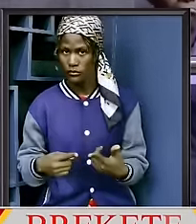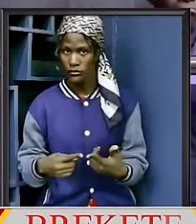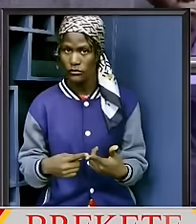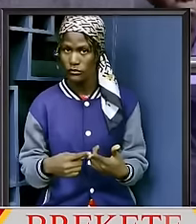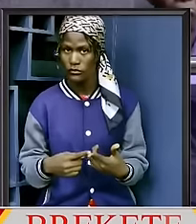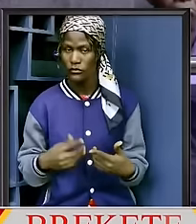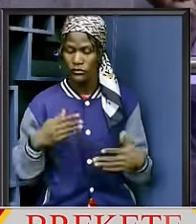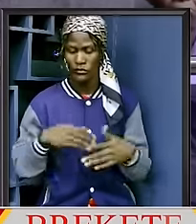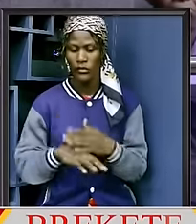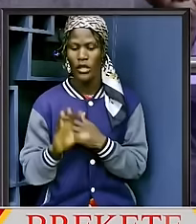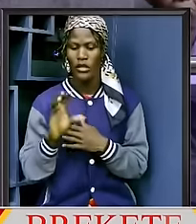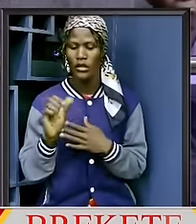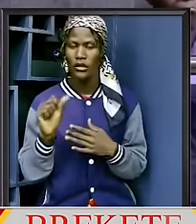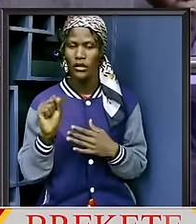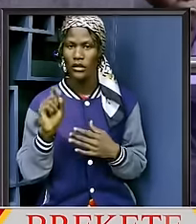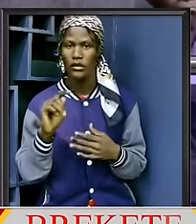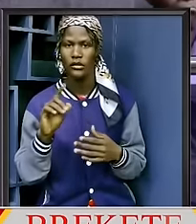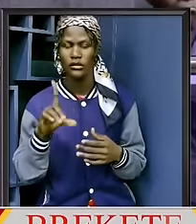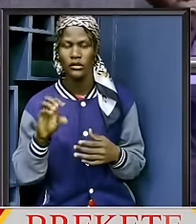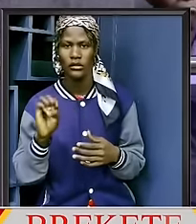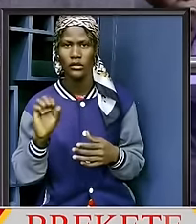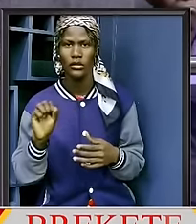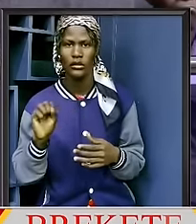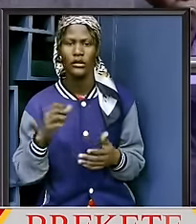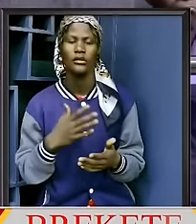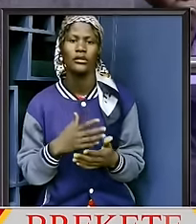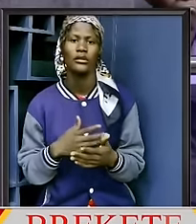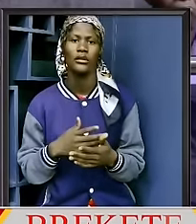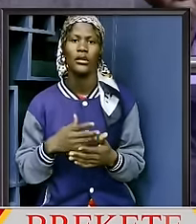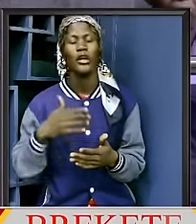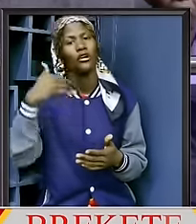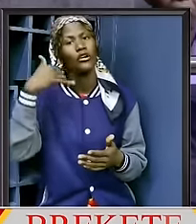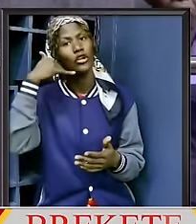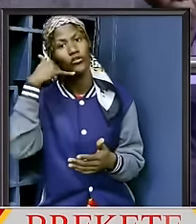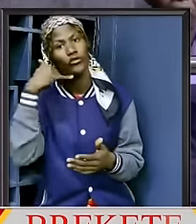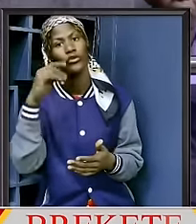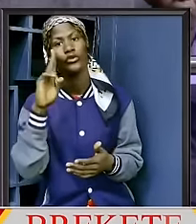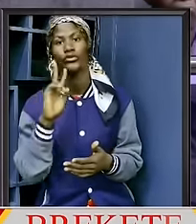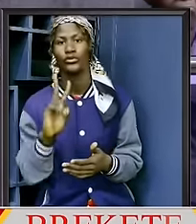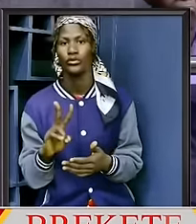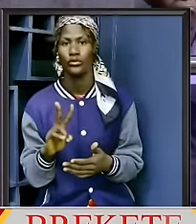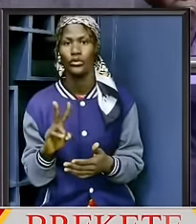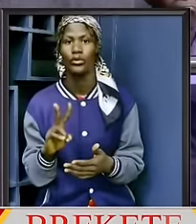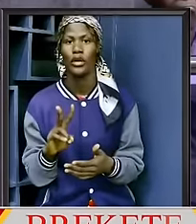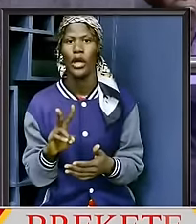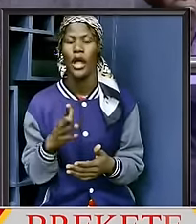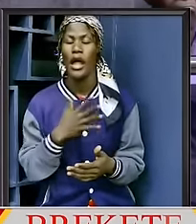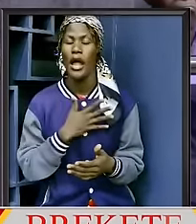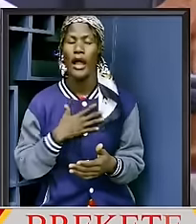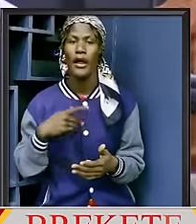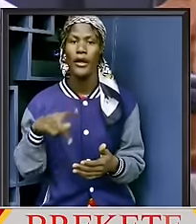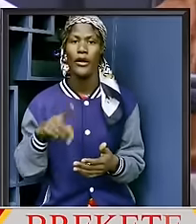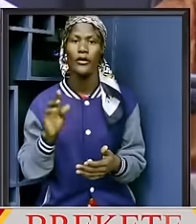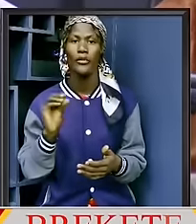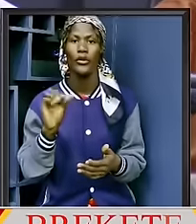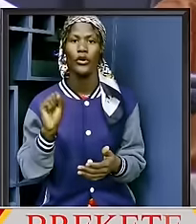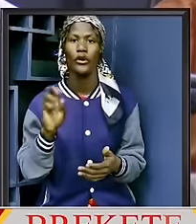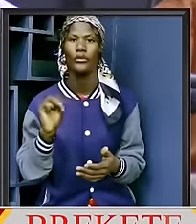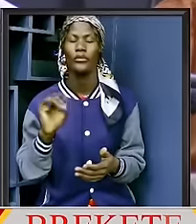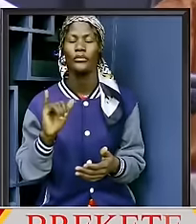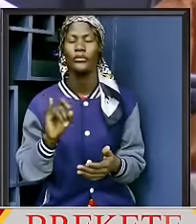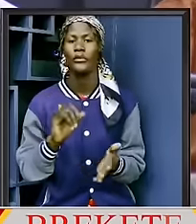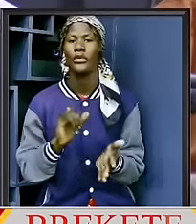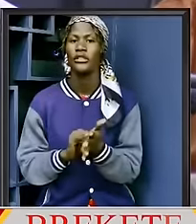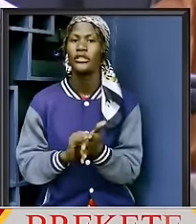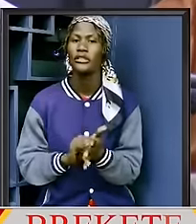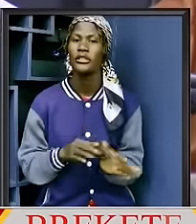cashless. The company has two phones, two land phones. And they promised us that, they gave us target, that if you